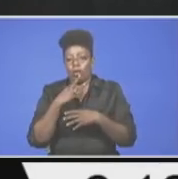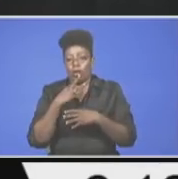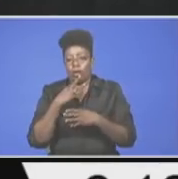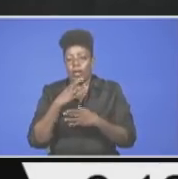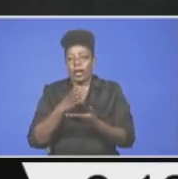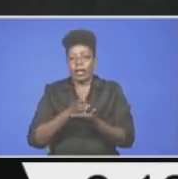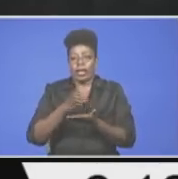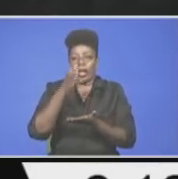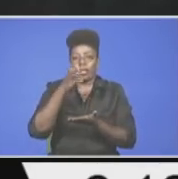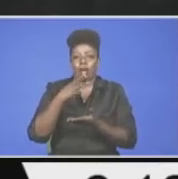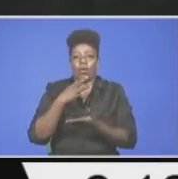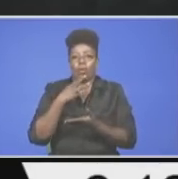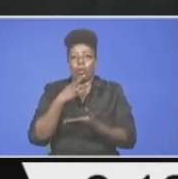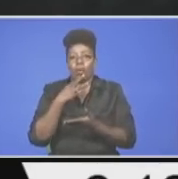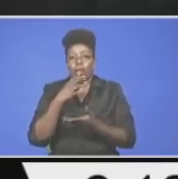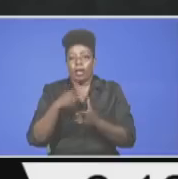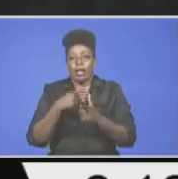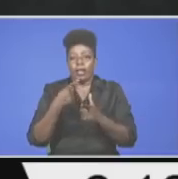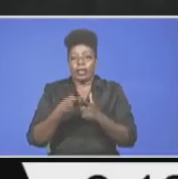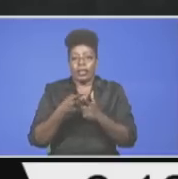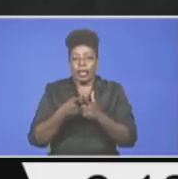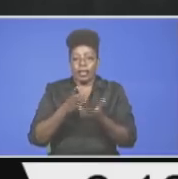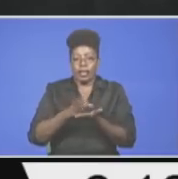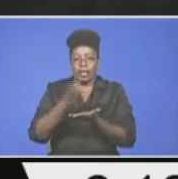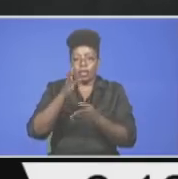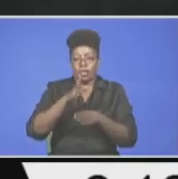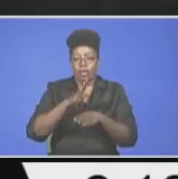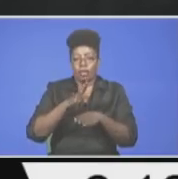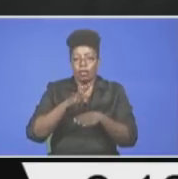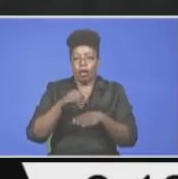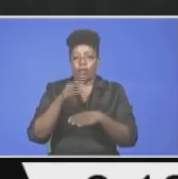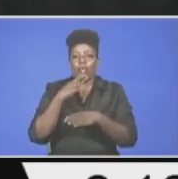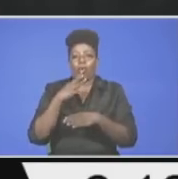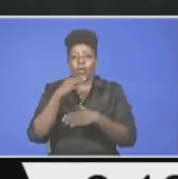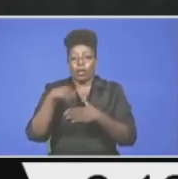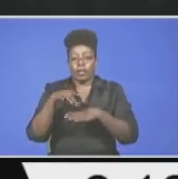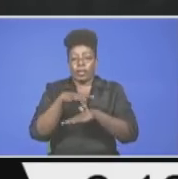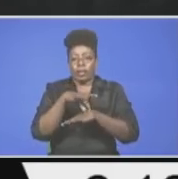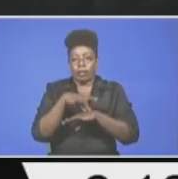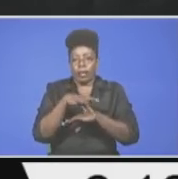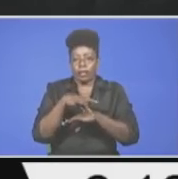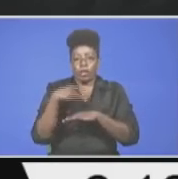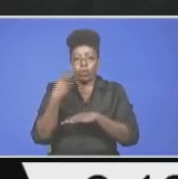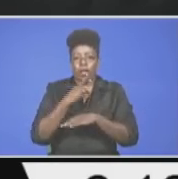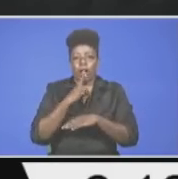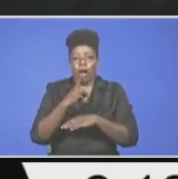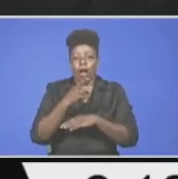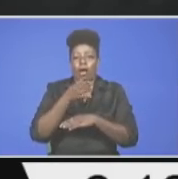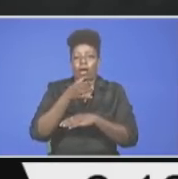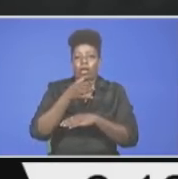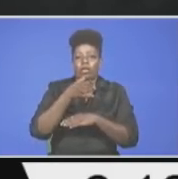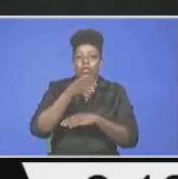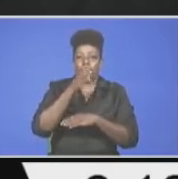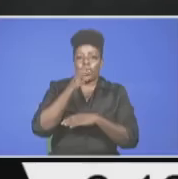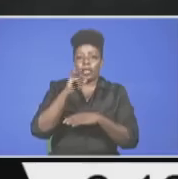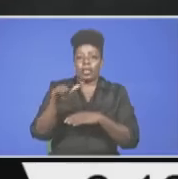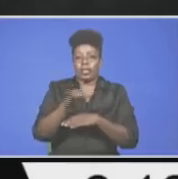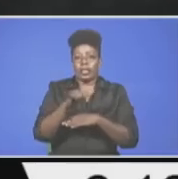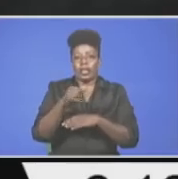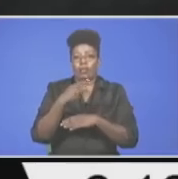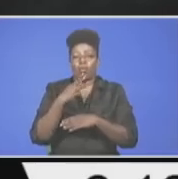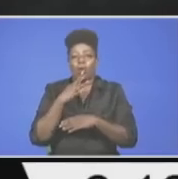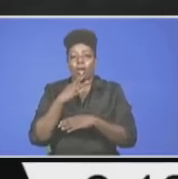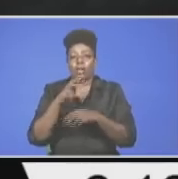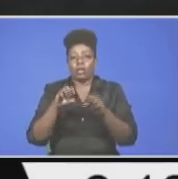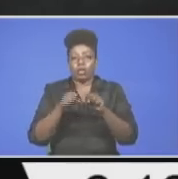water than there are glasses of water on this planet. That means we are literally drinking the same water. And